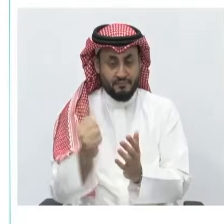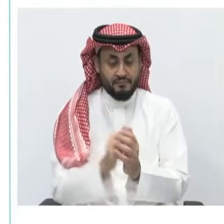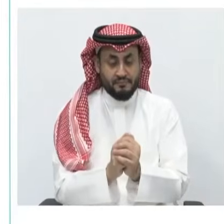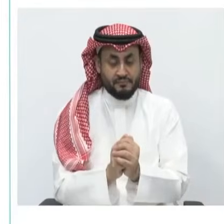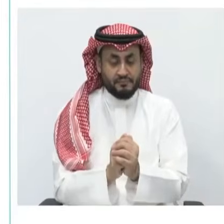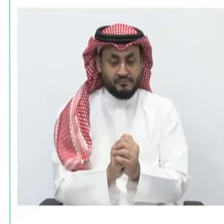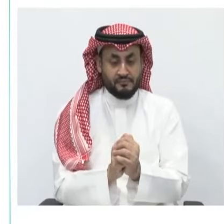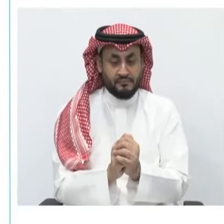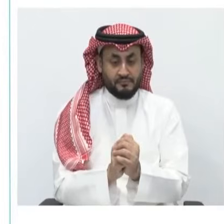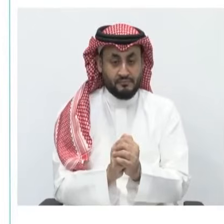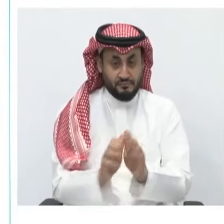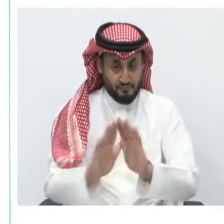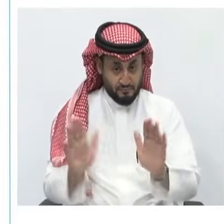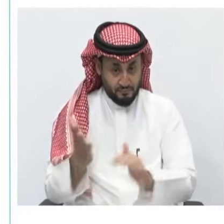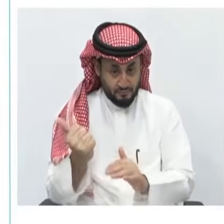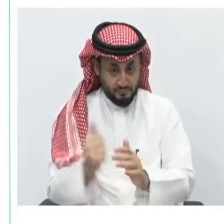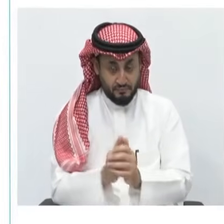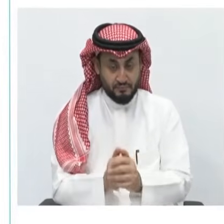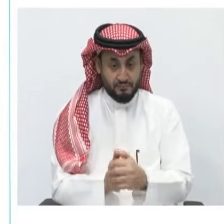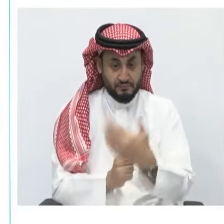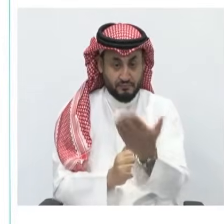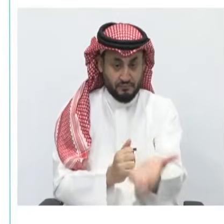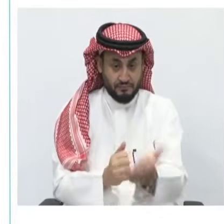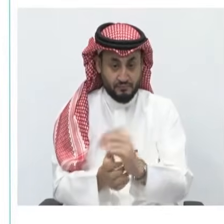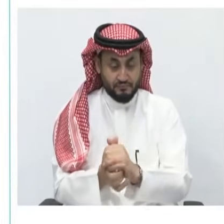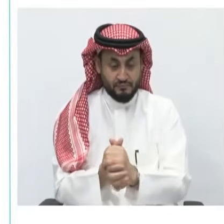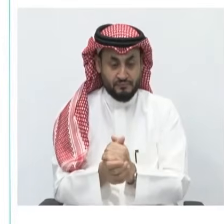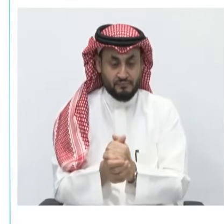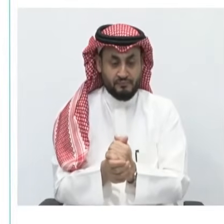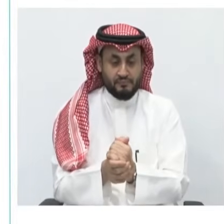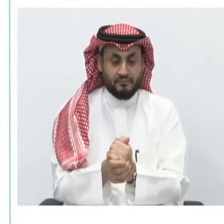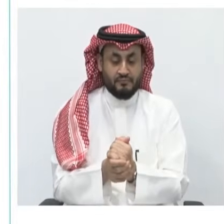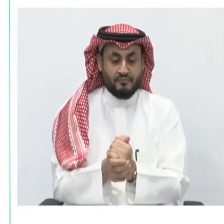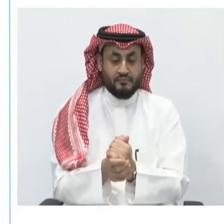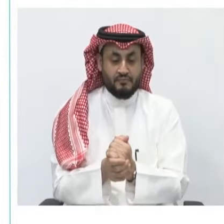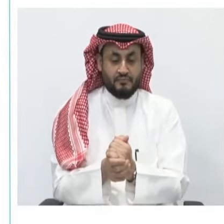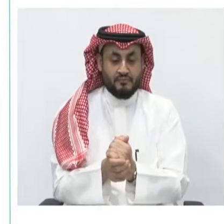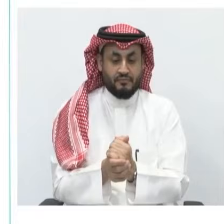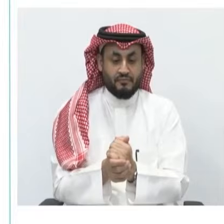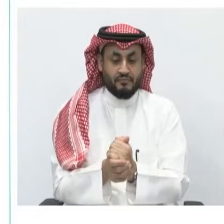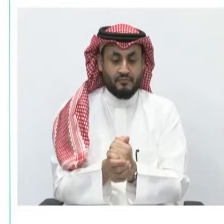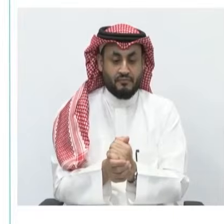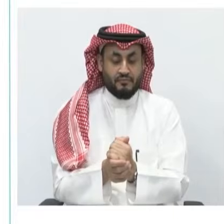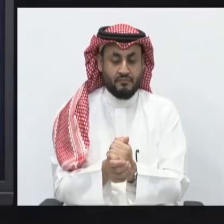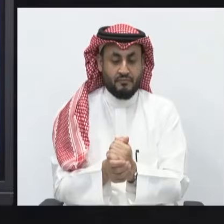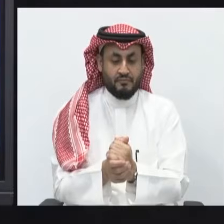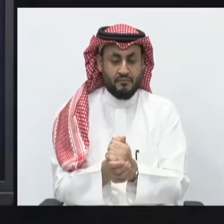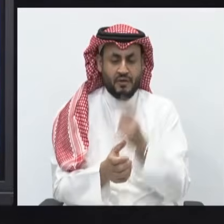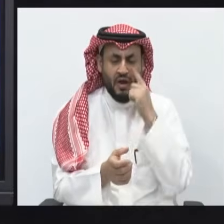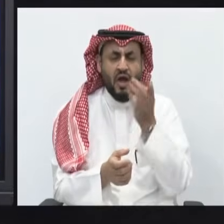Okay, did you open it? Okay, let's start. Okay, now at the